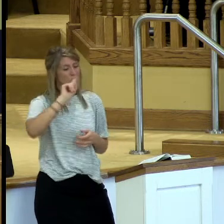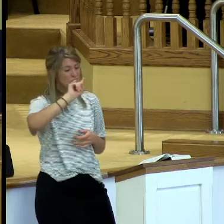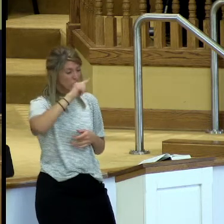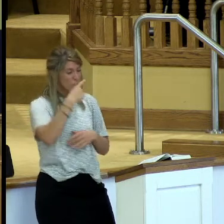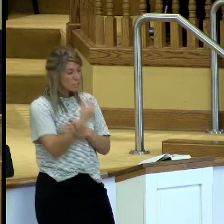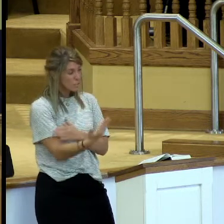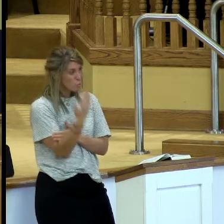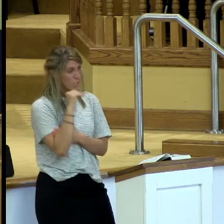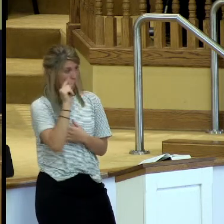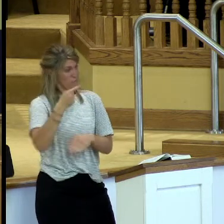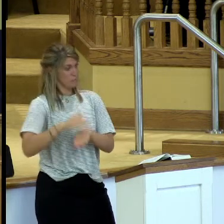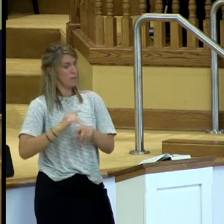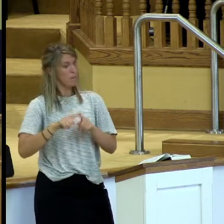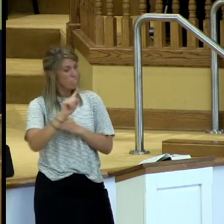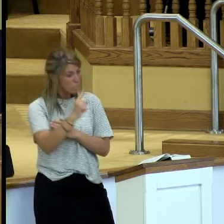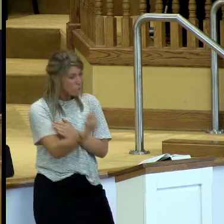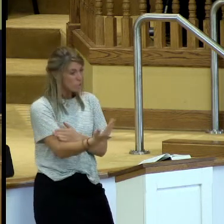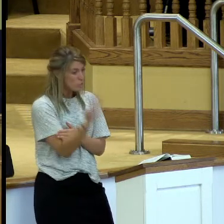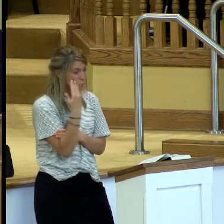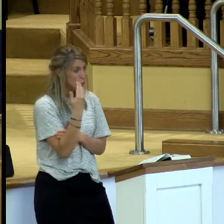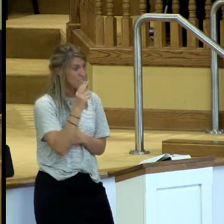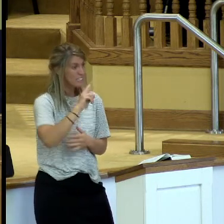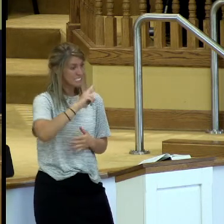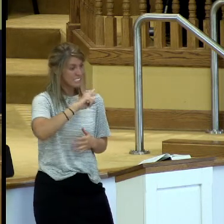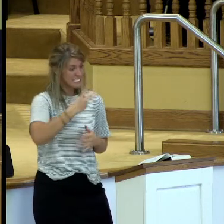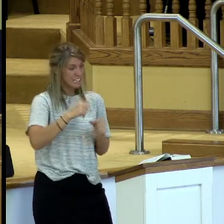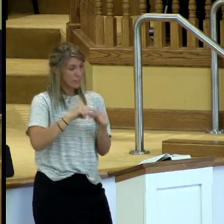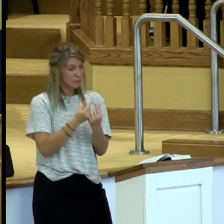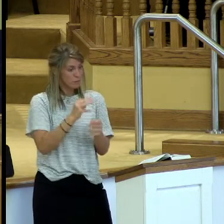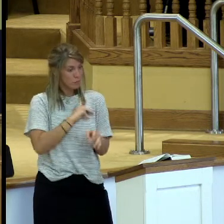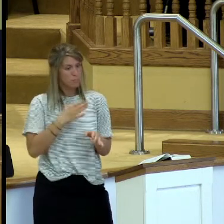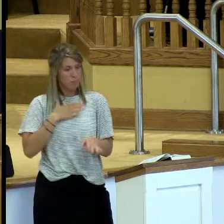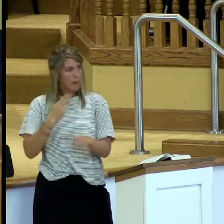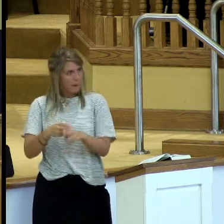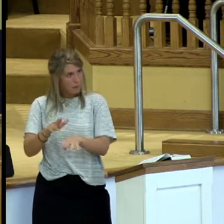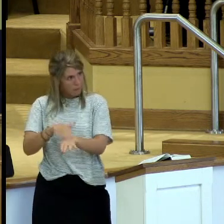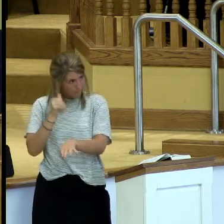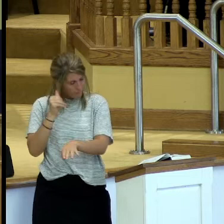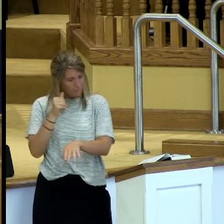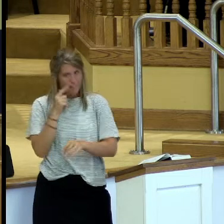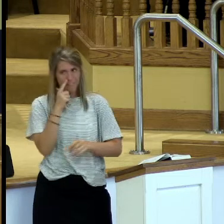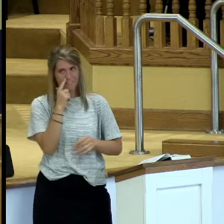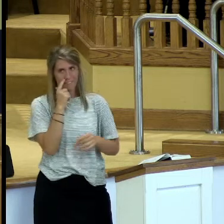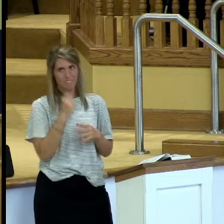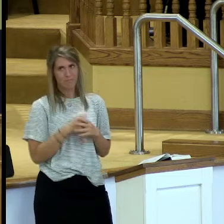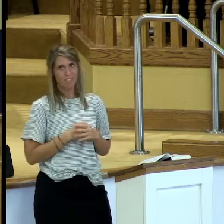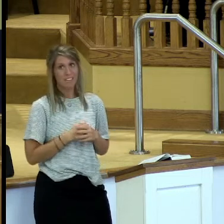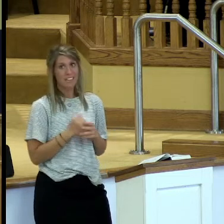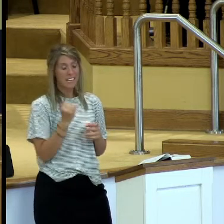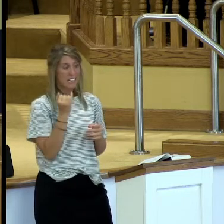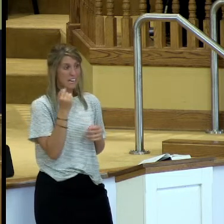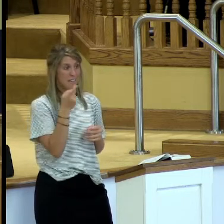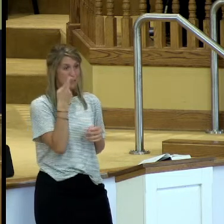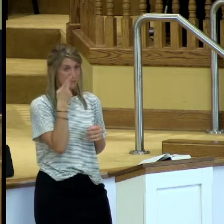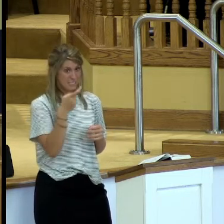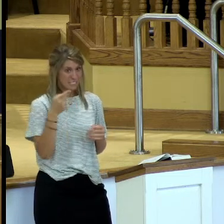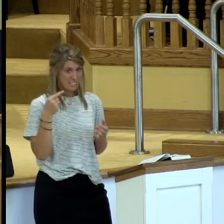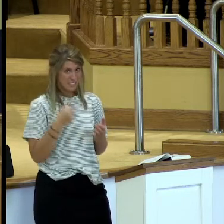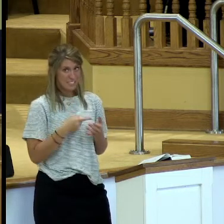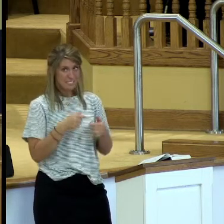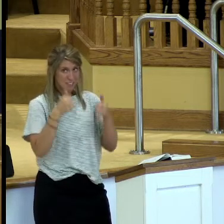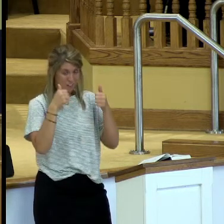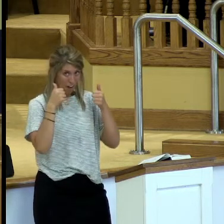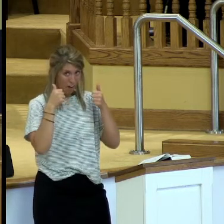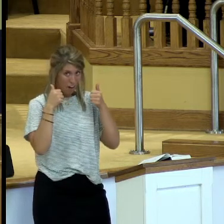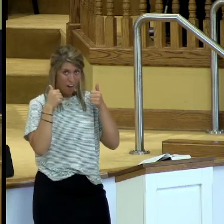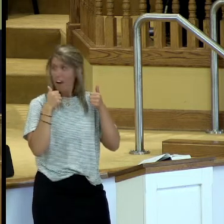First morning. Not first night. First morning. Second group of missionaries, my name got called. If you see this